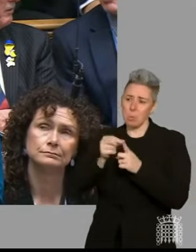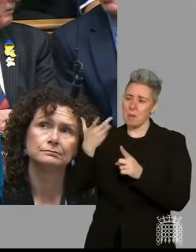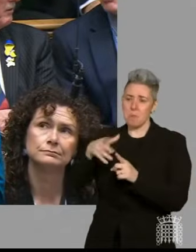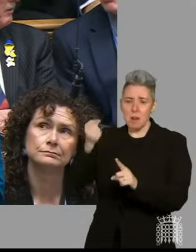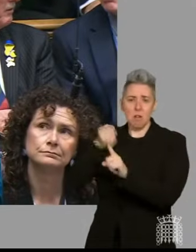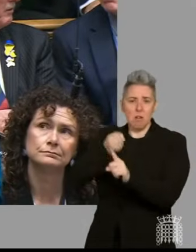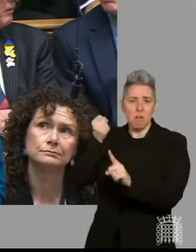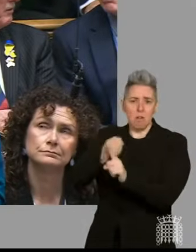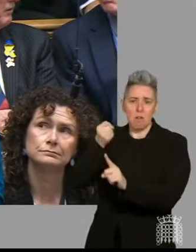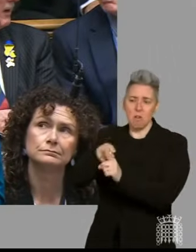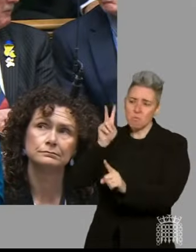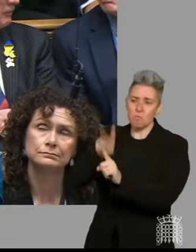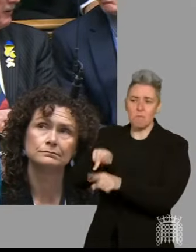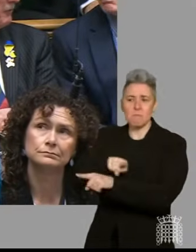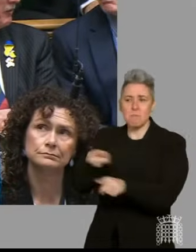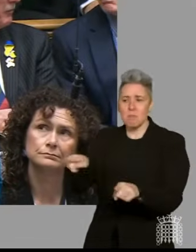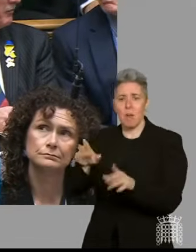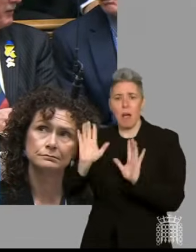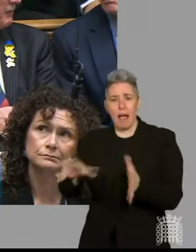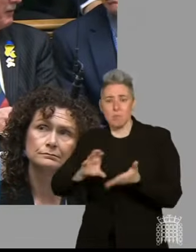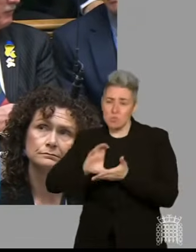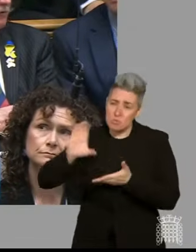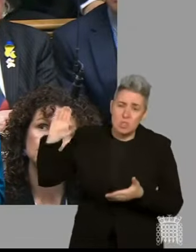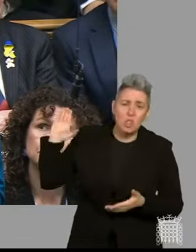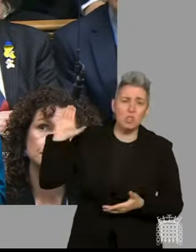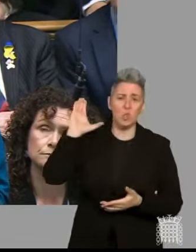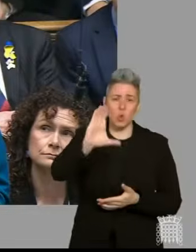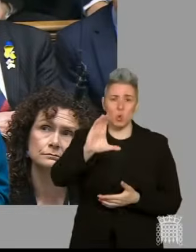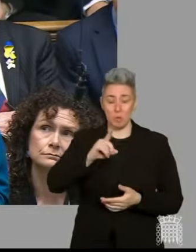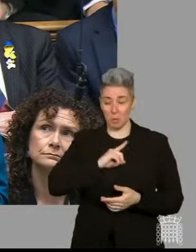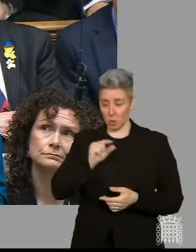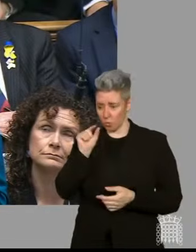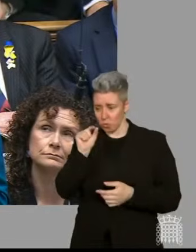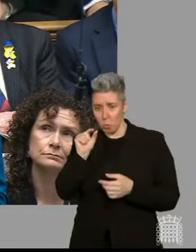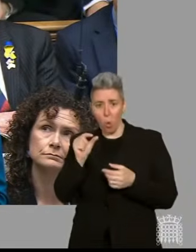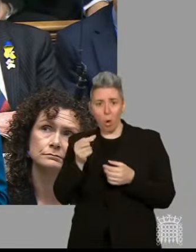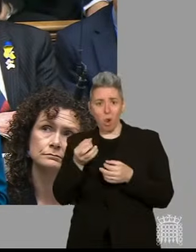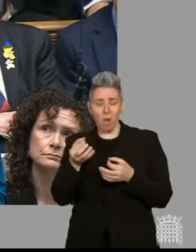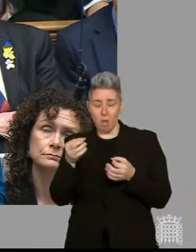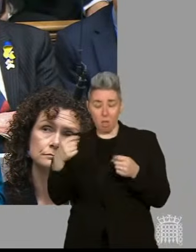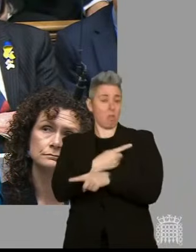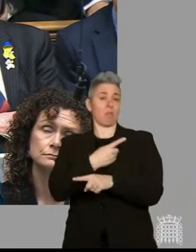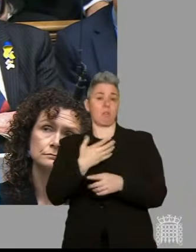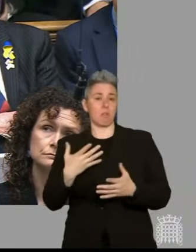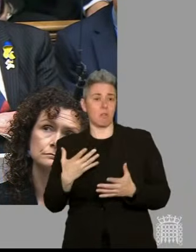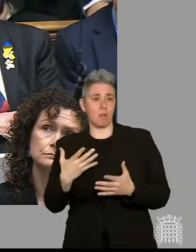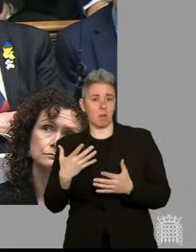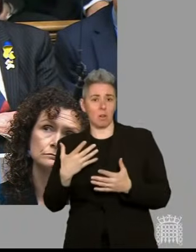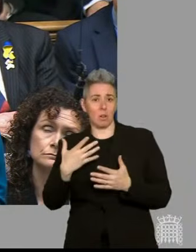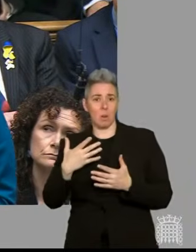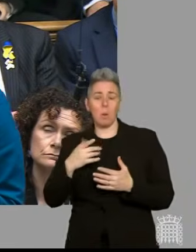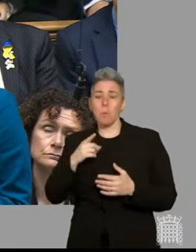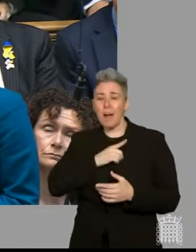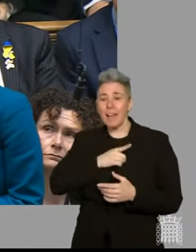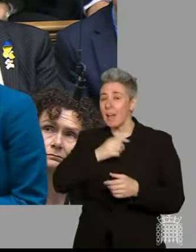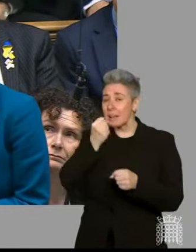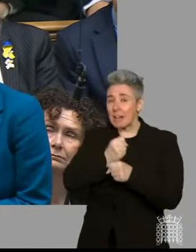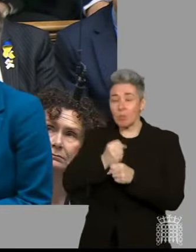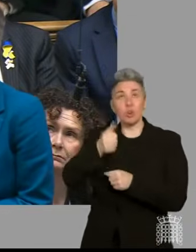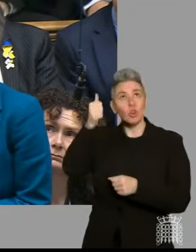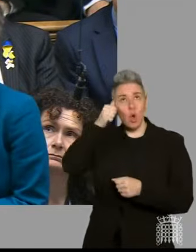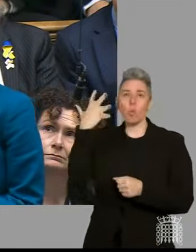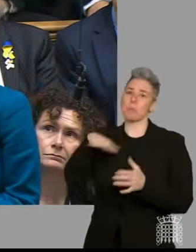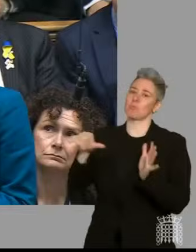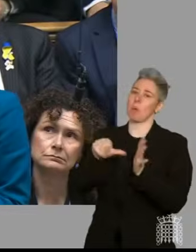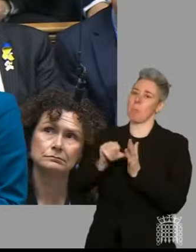earning rules, all because the government failed to do anything about a problem they have known about for years. Yesterday, Mr. Speaker, one of